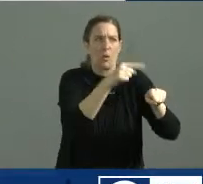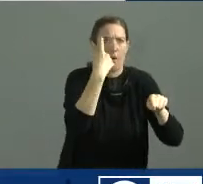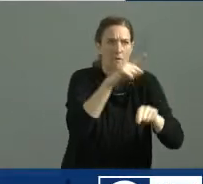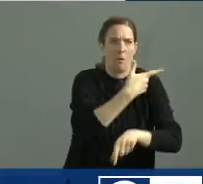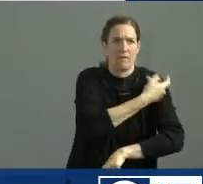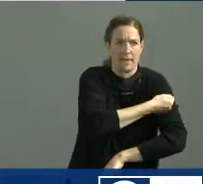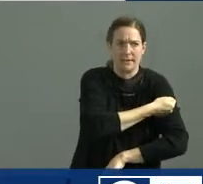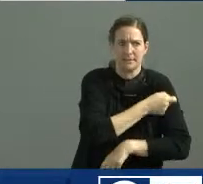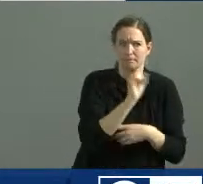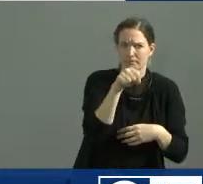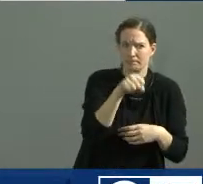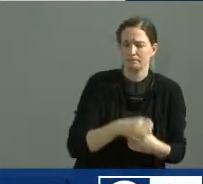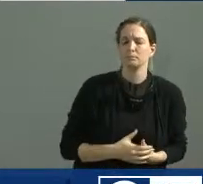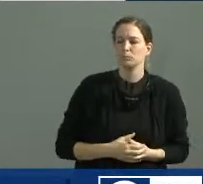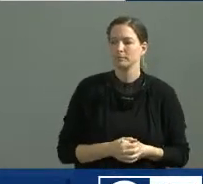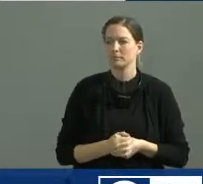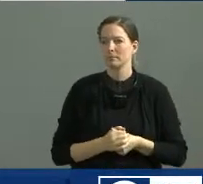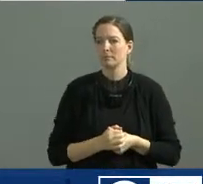1A you had